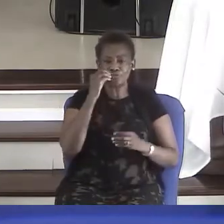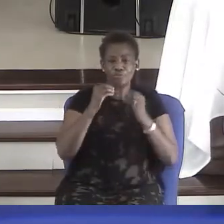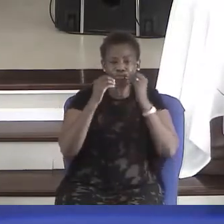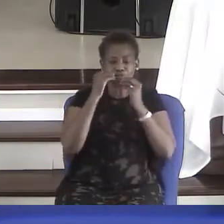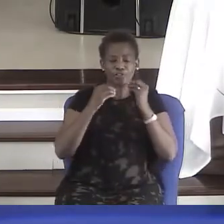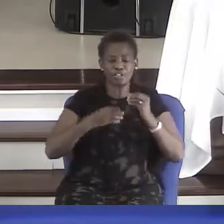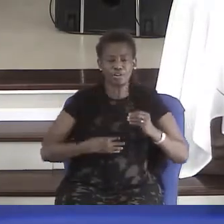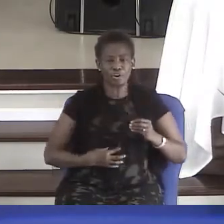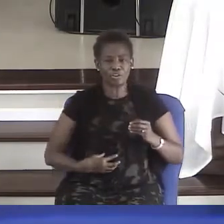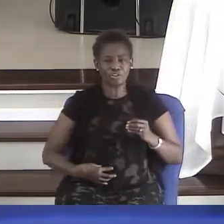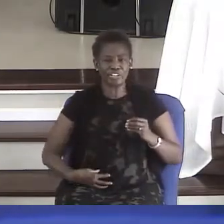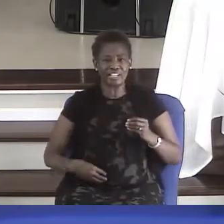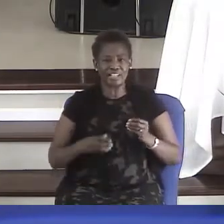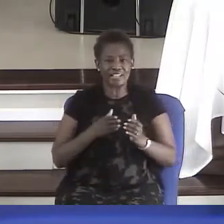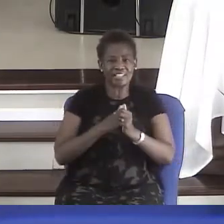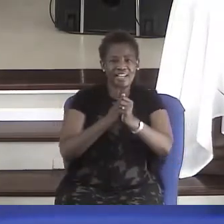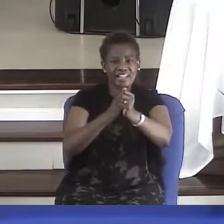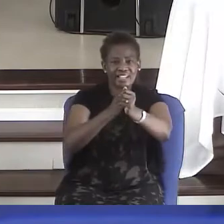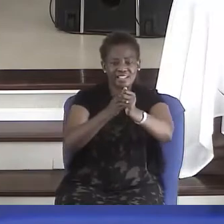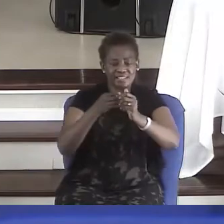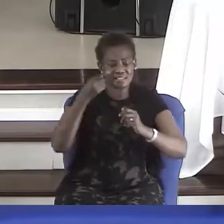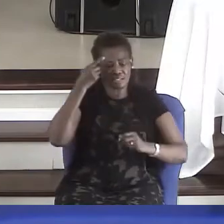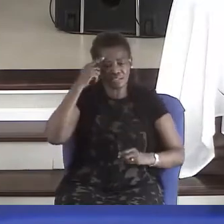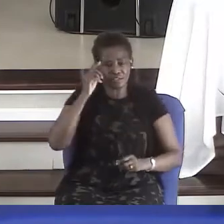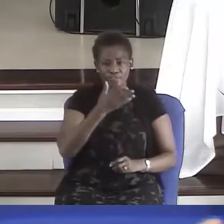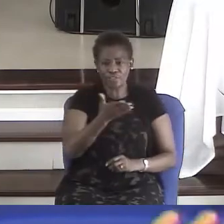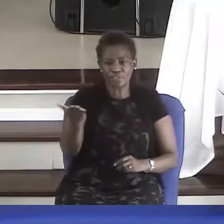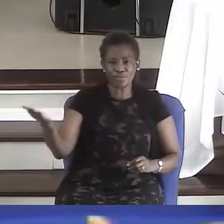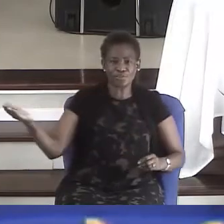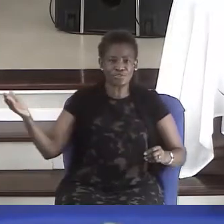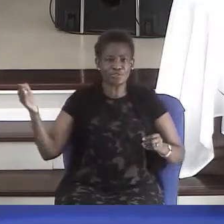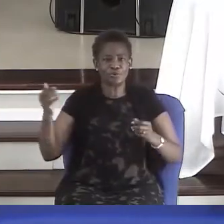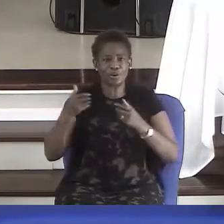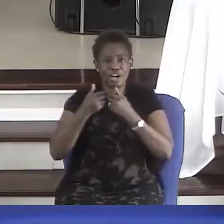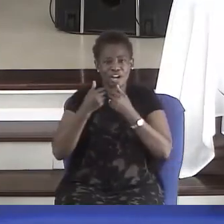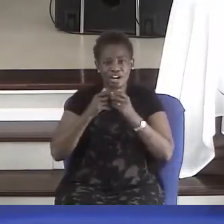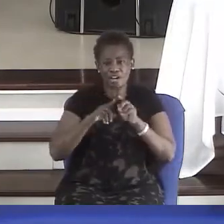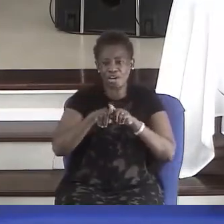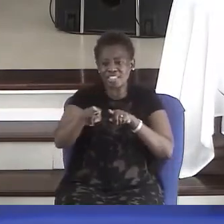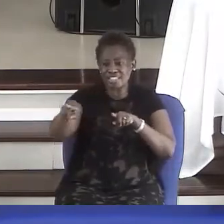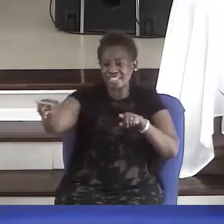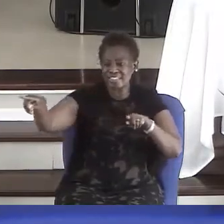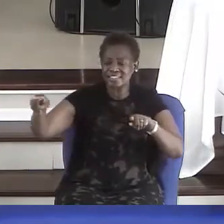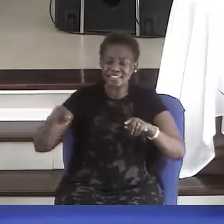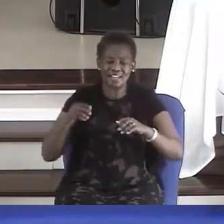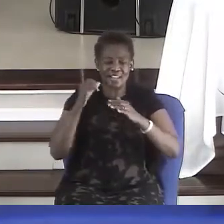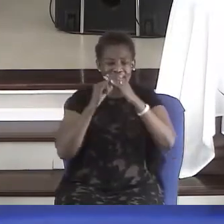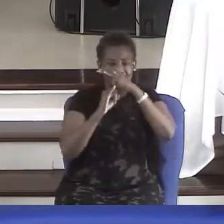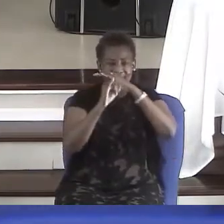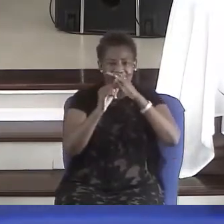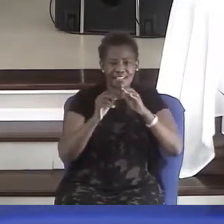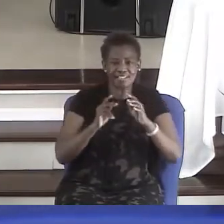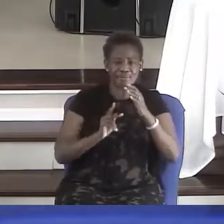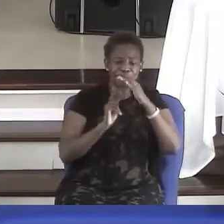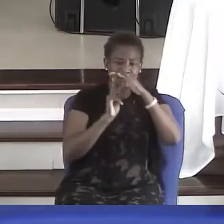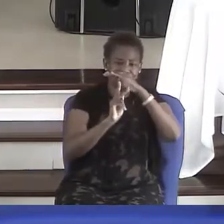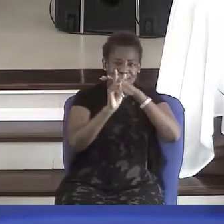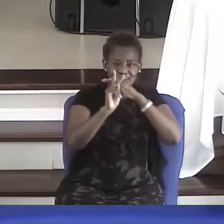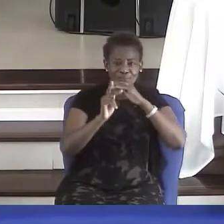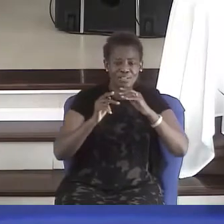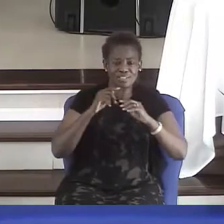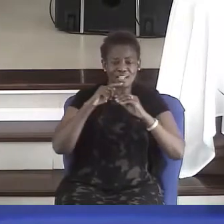guidance for those who are lost. Isaiah's prophecy was about the divine